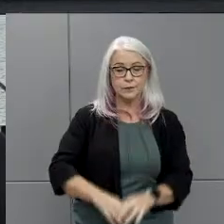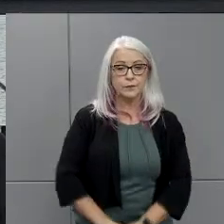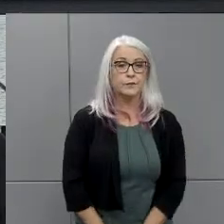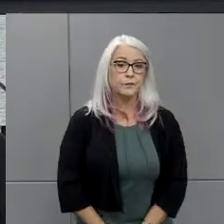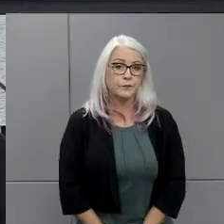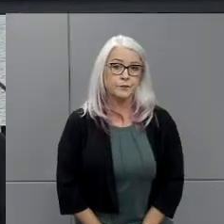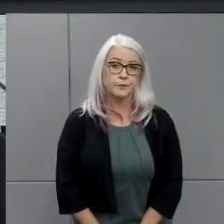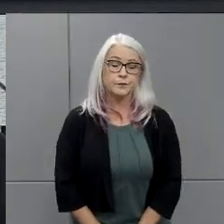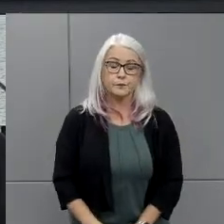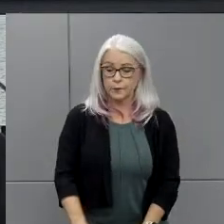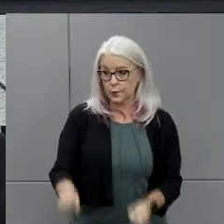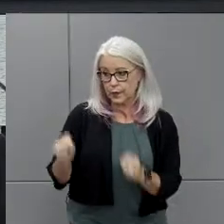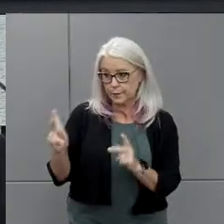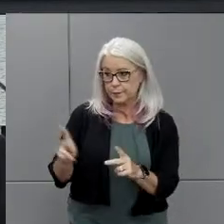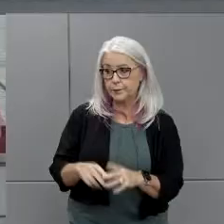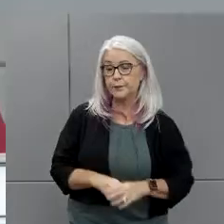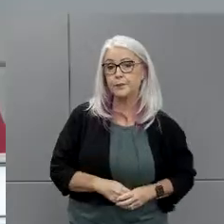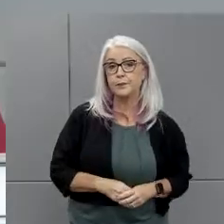Okay.